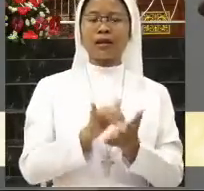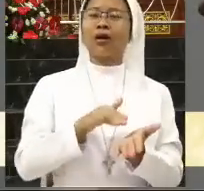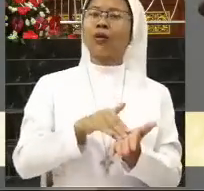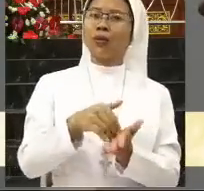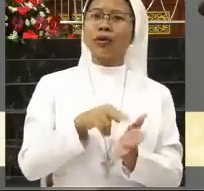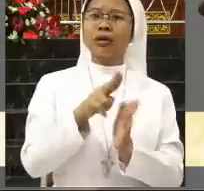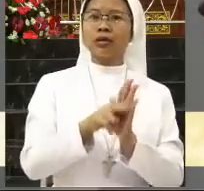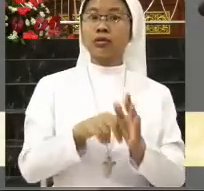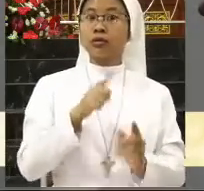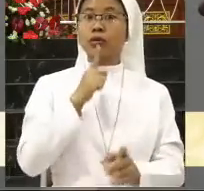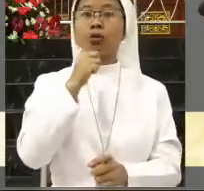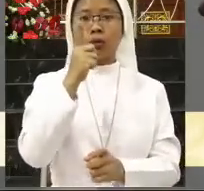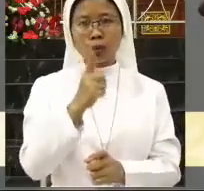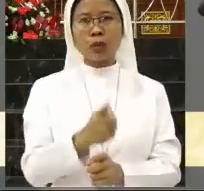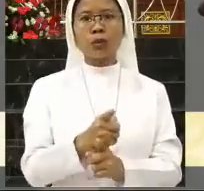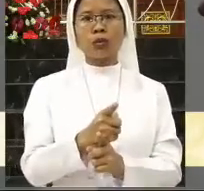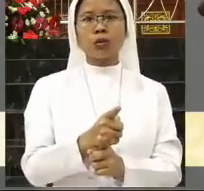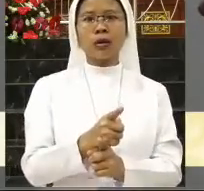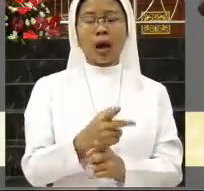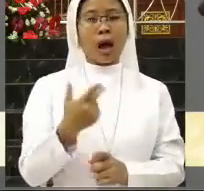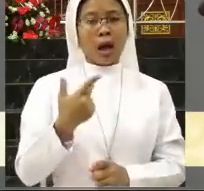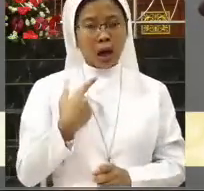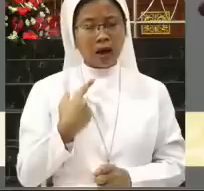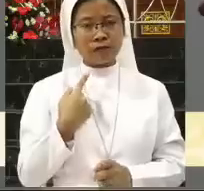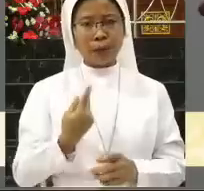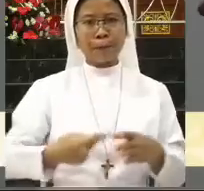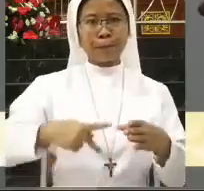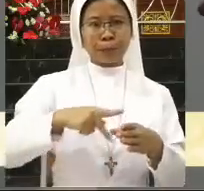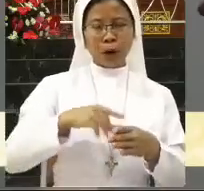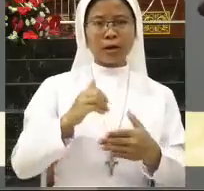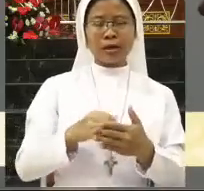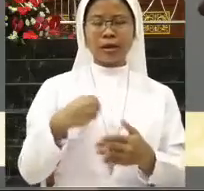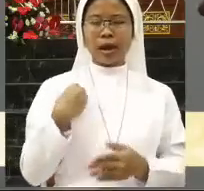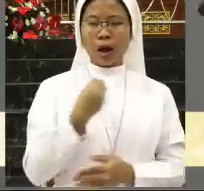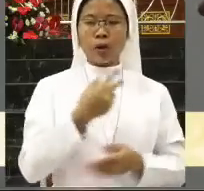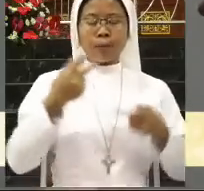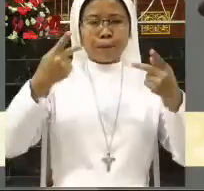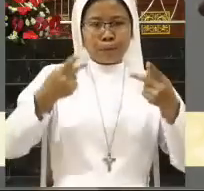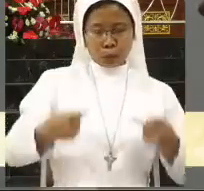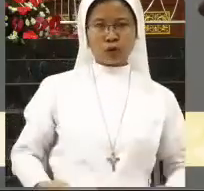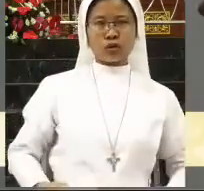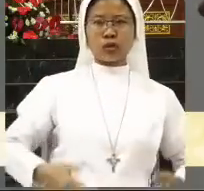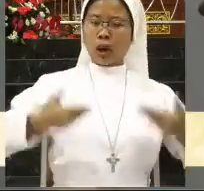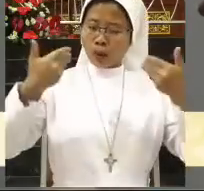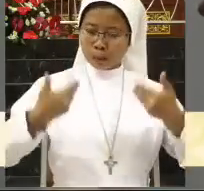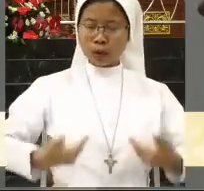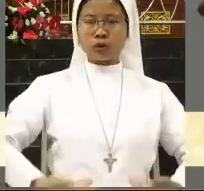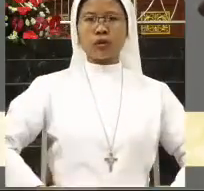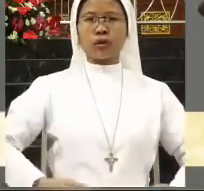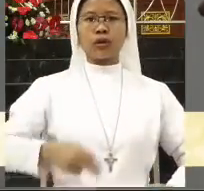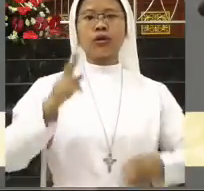is real. It's been part of us being human.